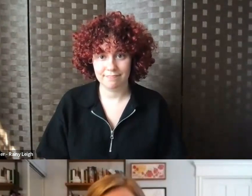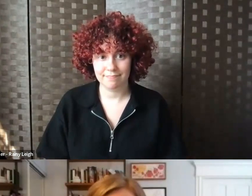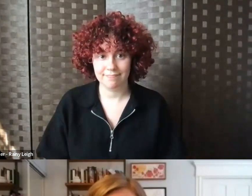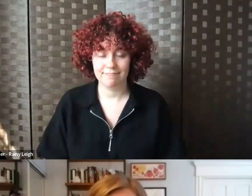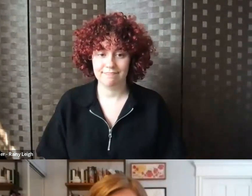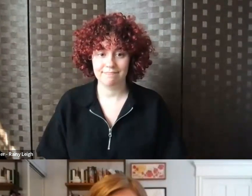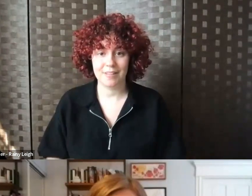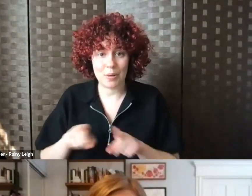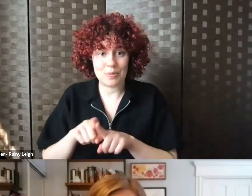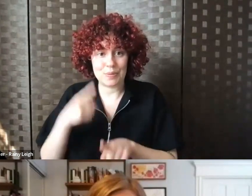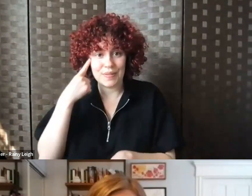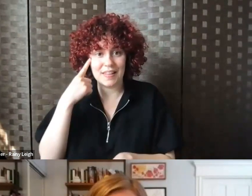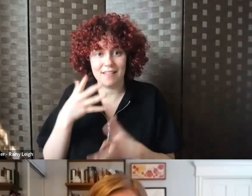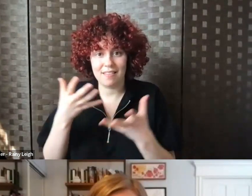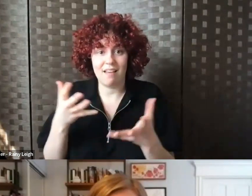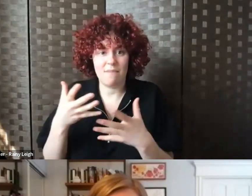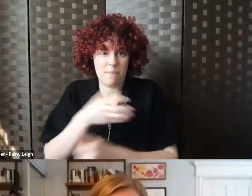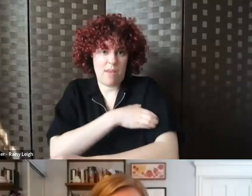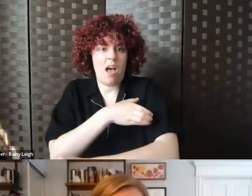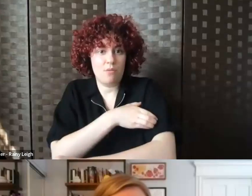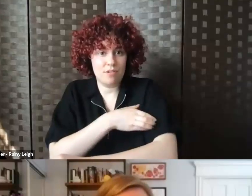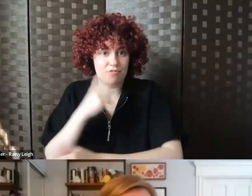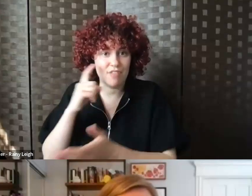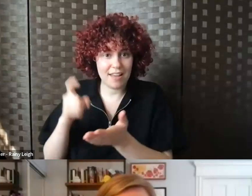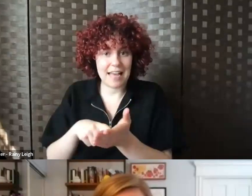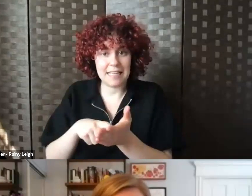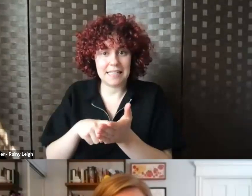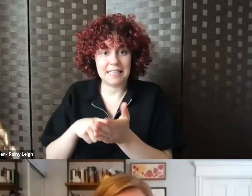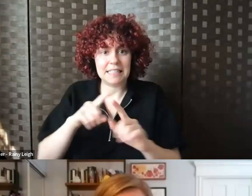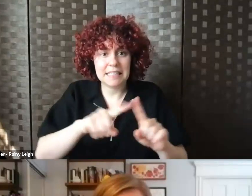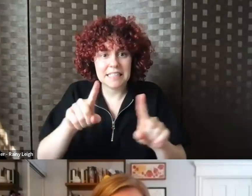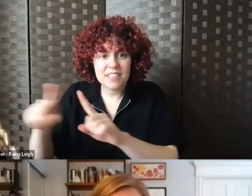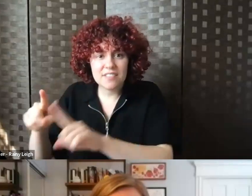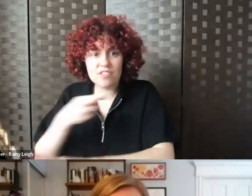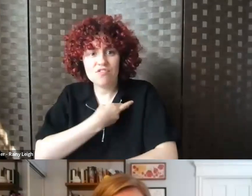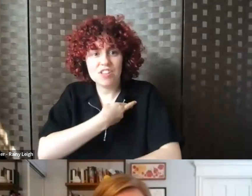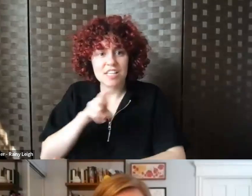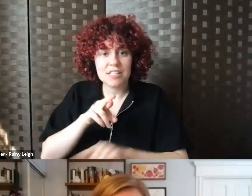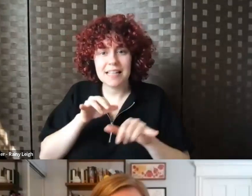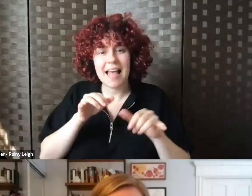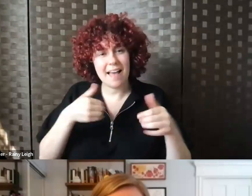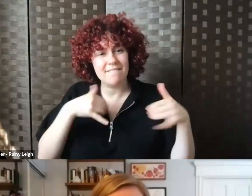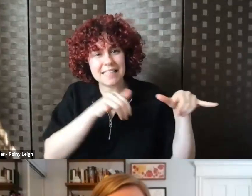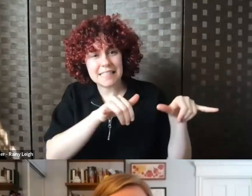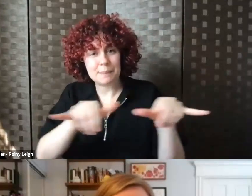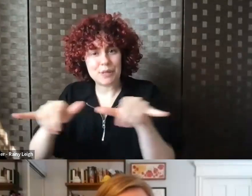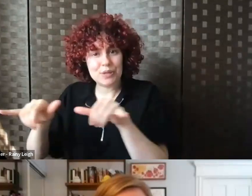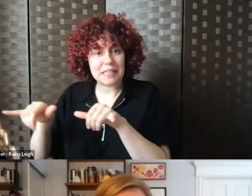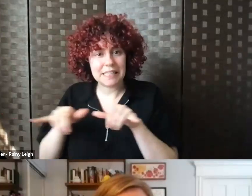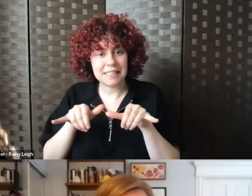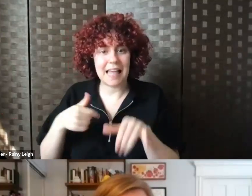some similarities across religious traditions as well. I know when I was a kid in a church and was bored and kicking my feet on the